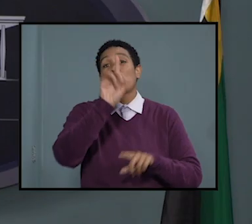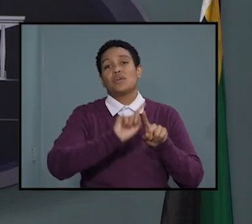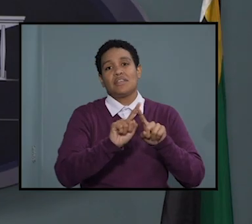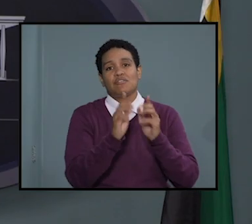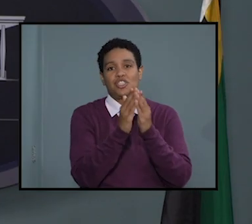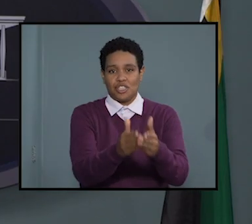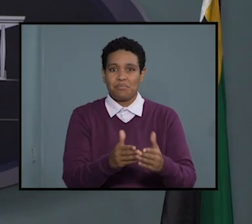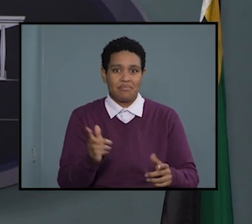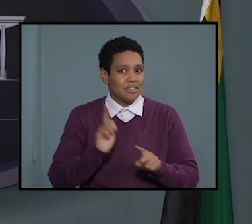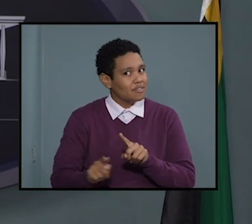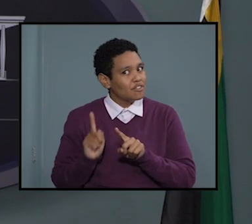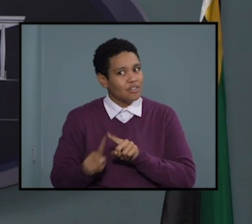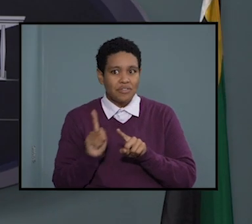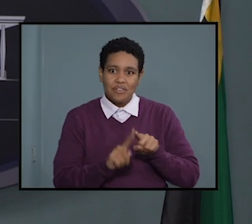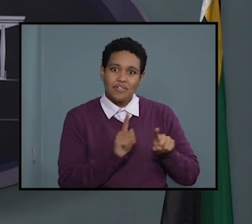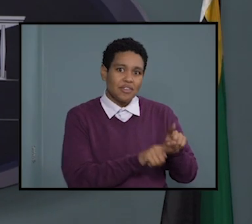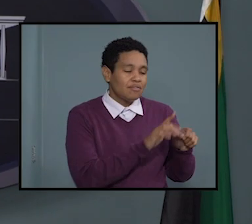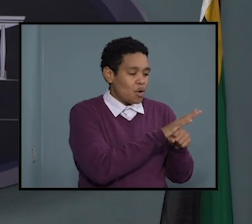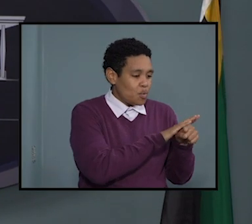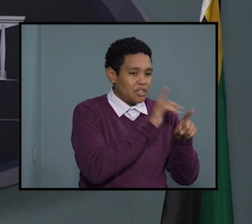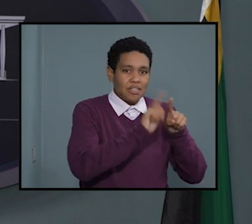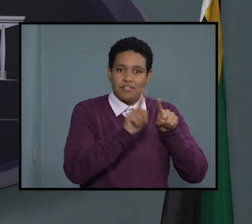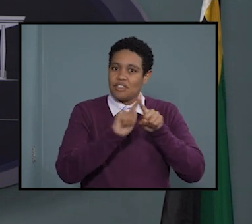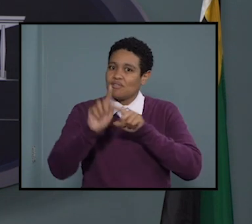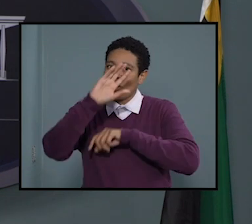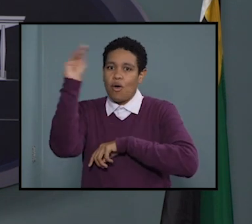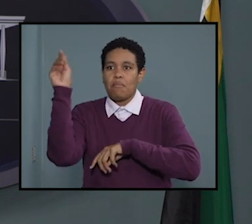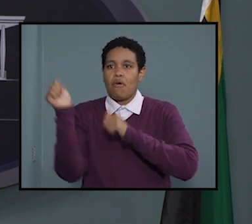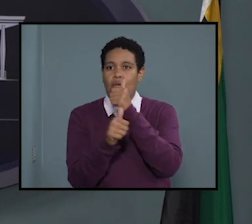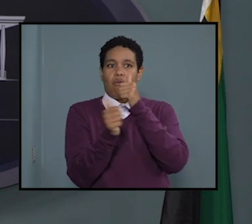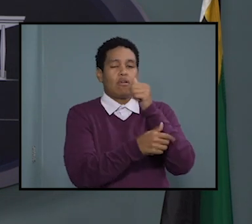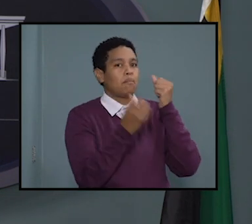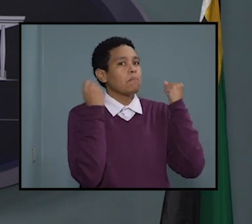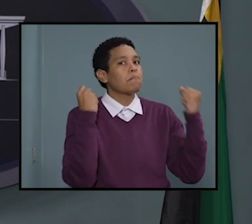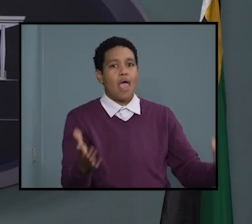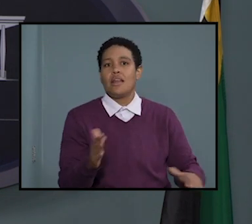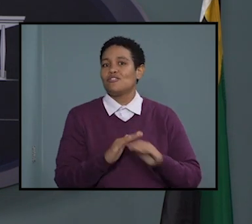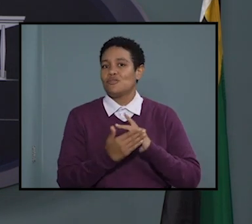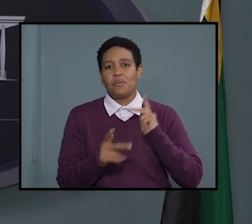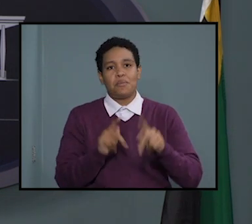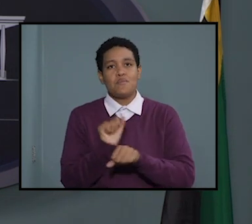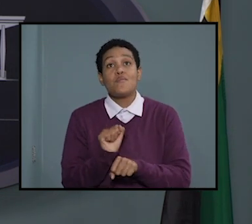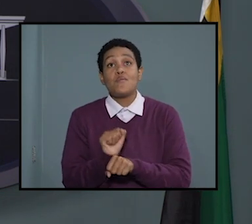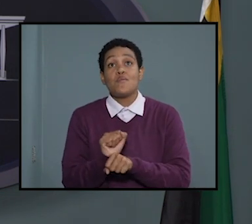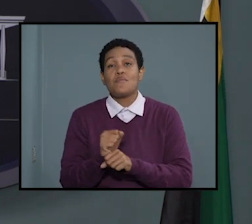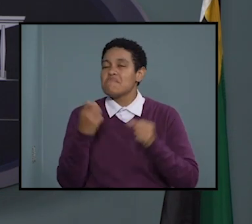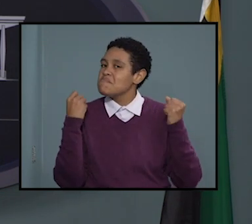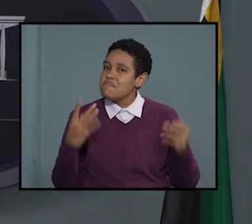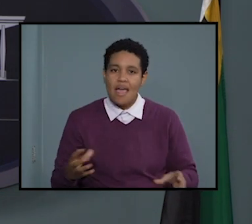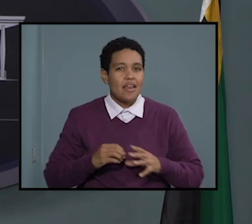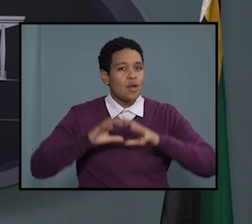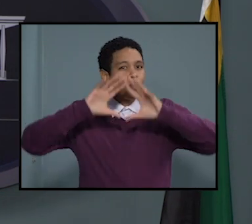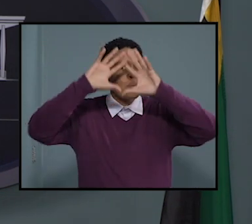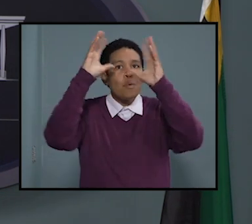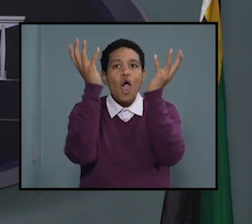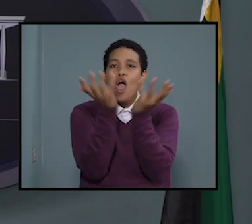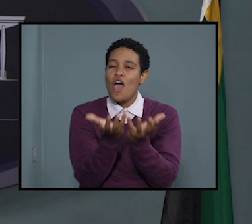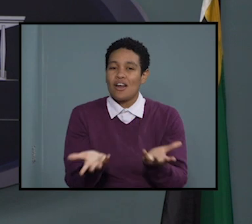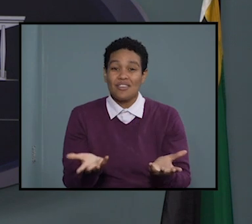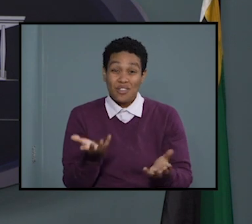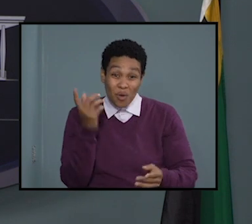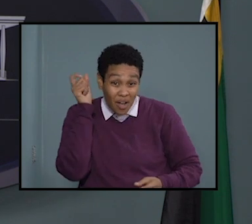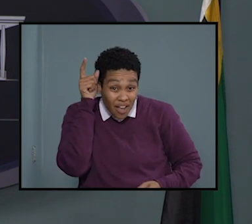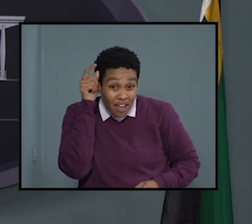ships, again in varying locations at sea, at different ports across the globe. So from a